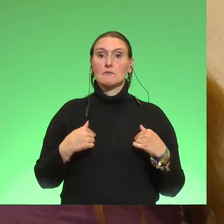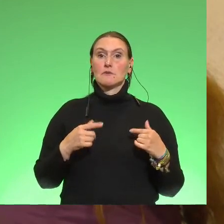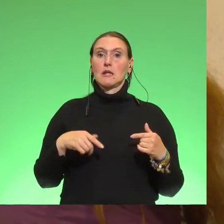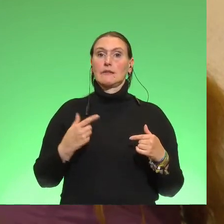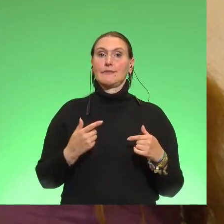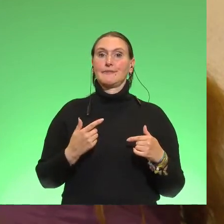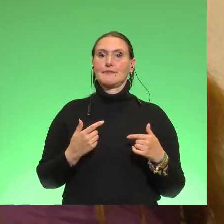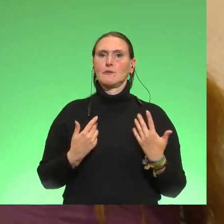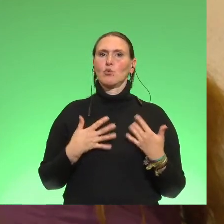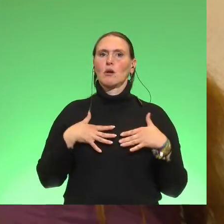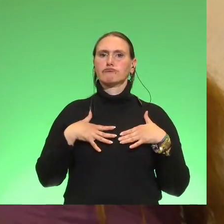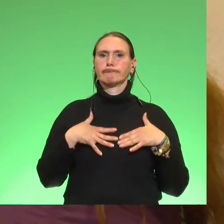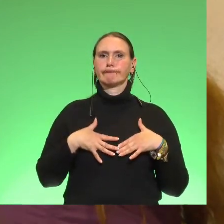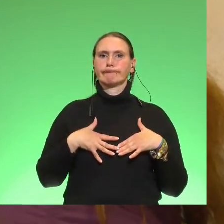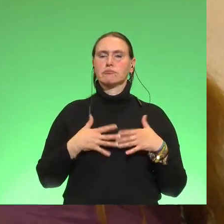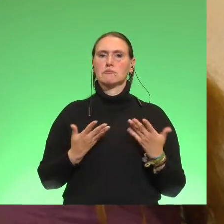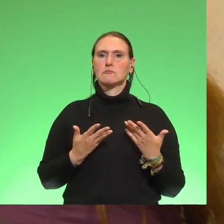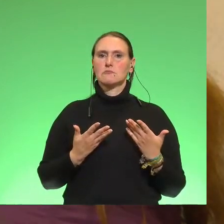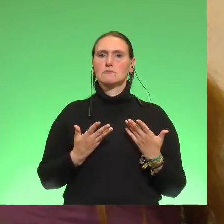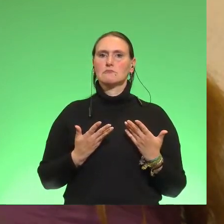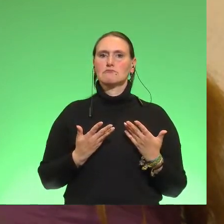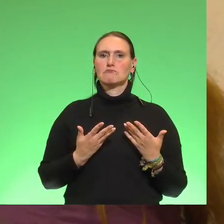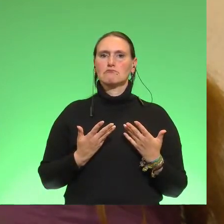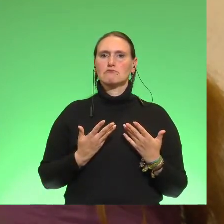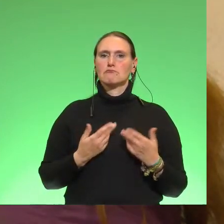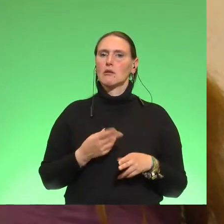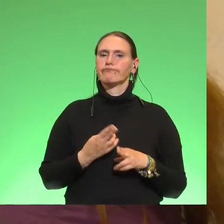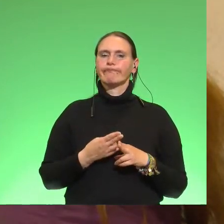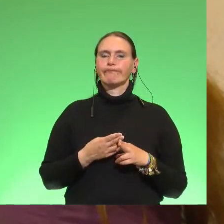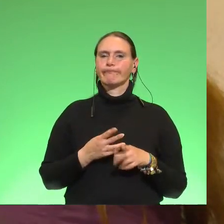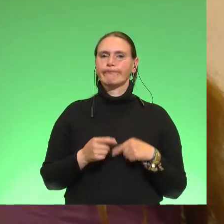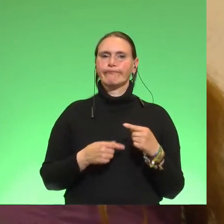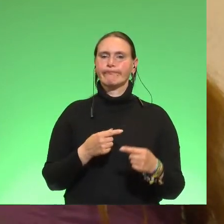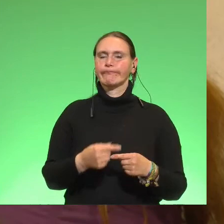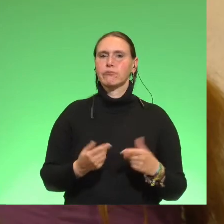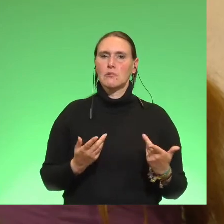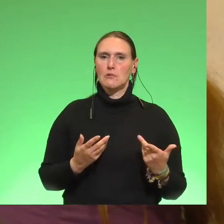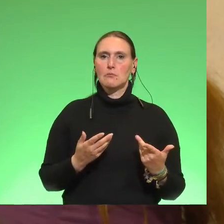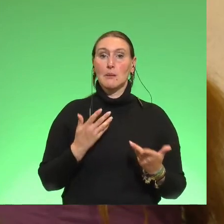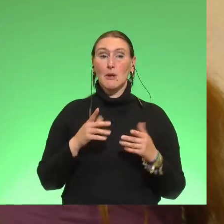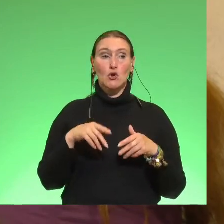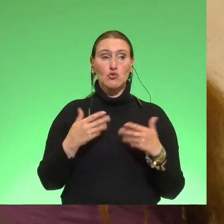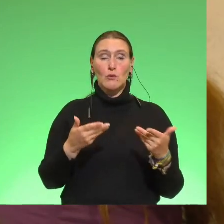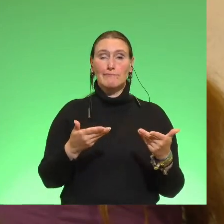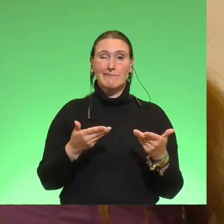And maybe it can also bring about the ones that we are used to, but then that's the ones